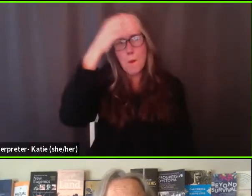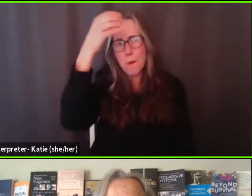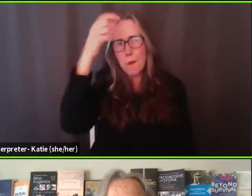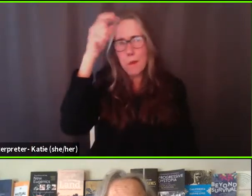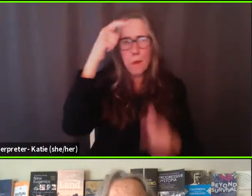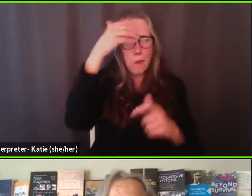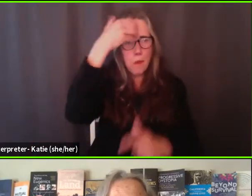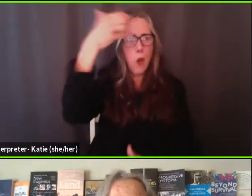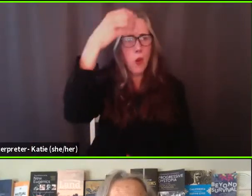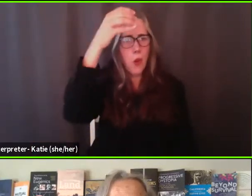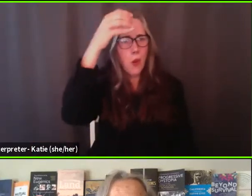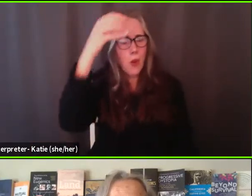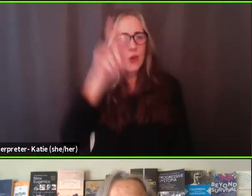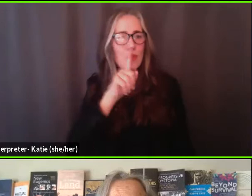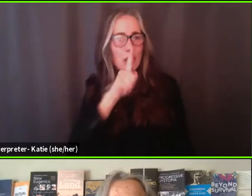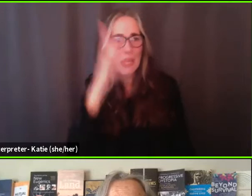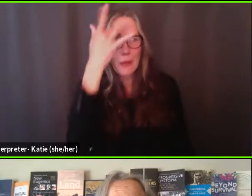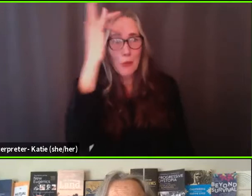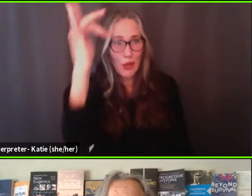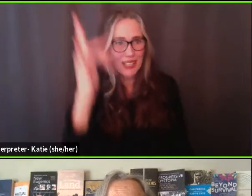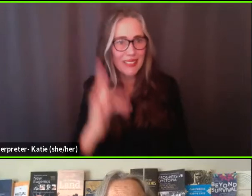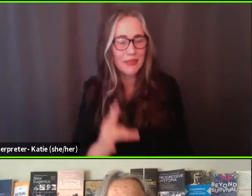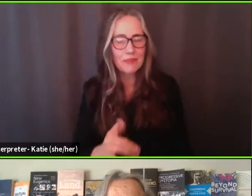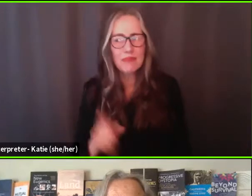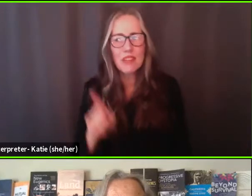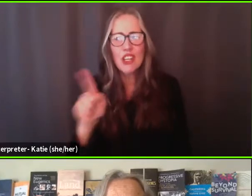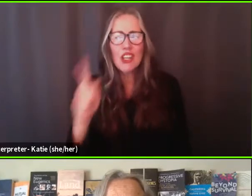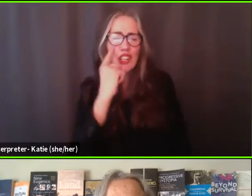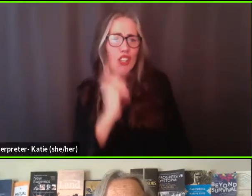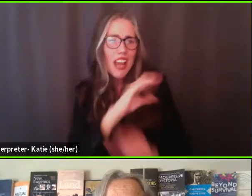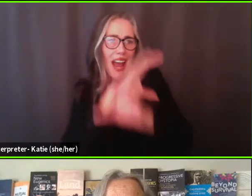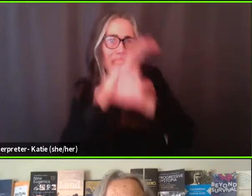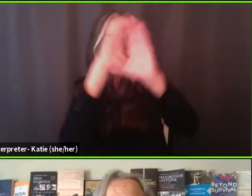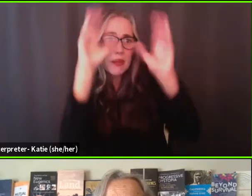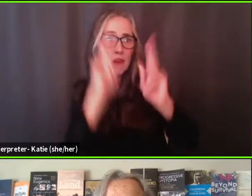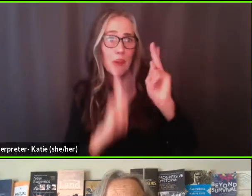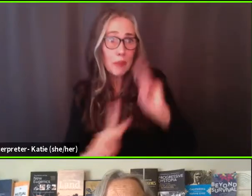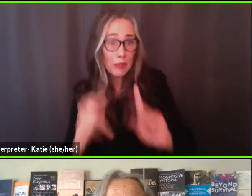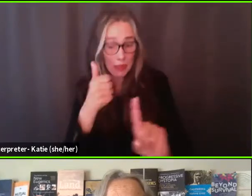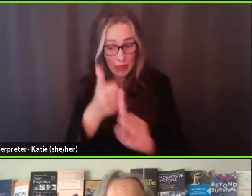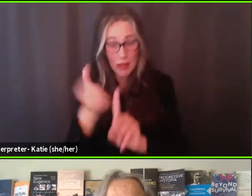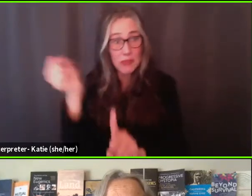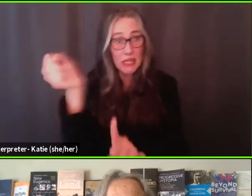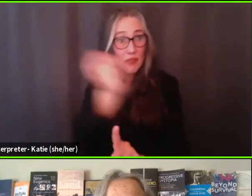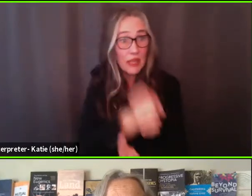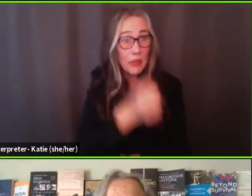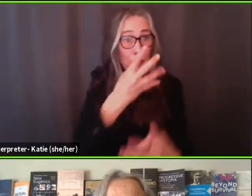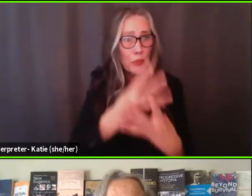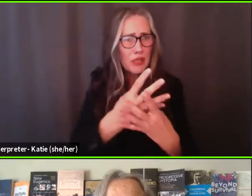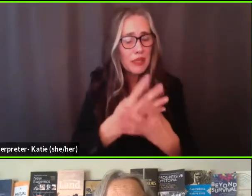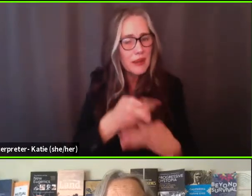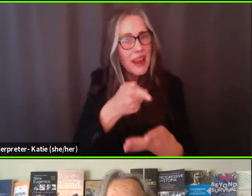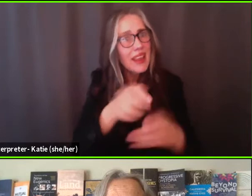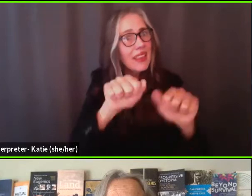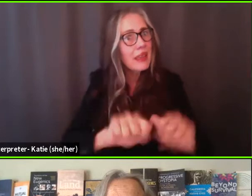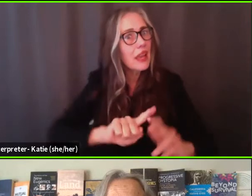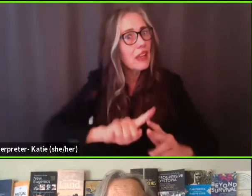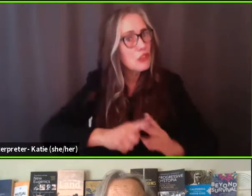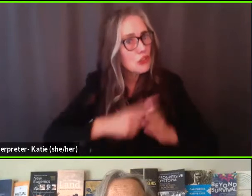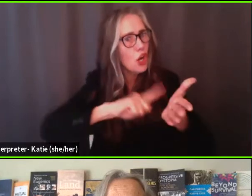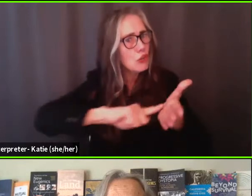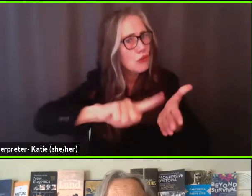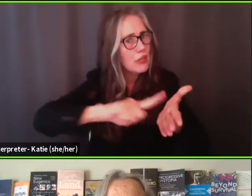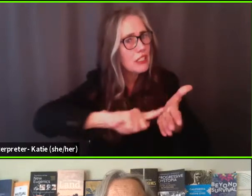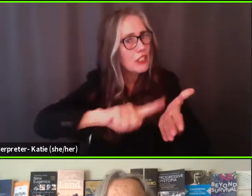this vision of people in prison being able to create their own research of um being able to challenge the